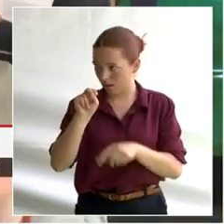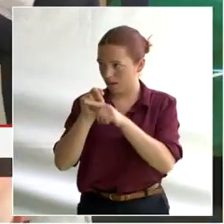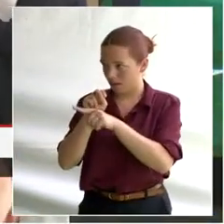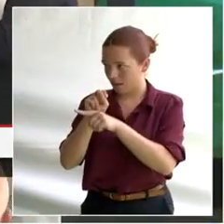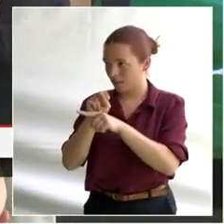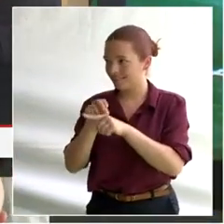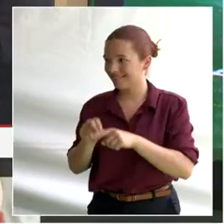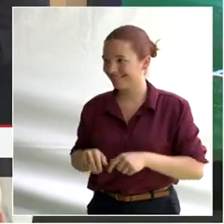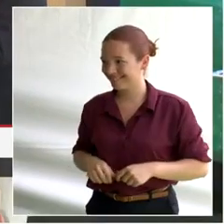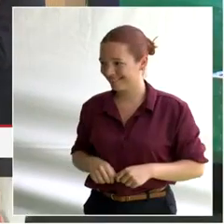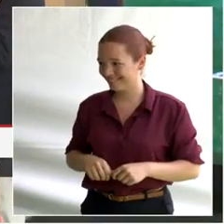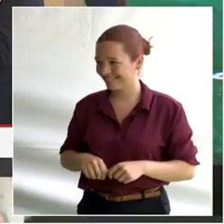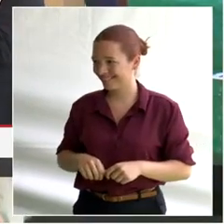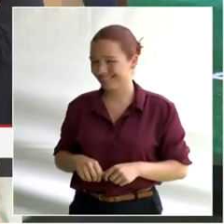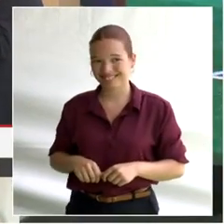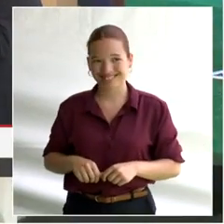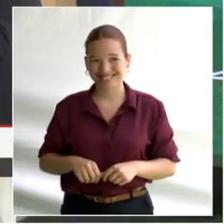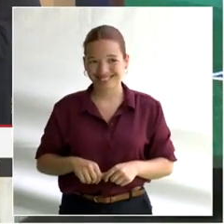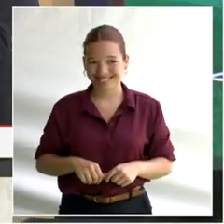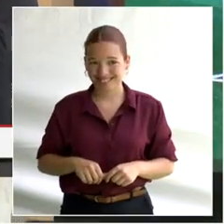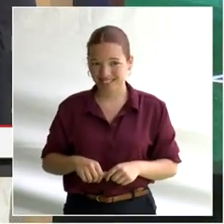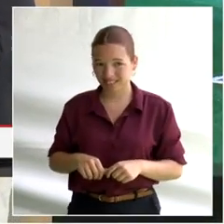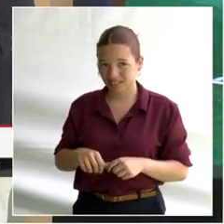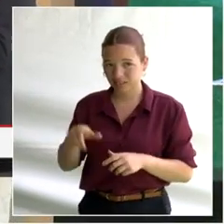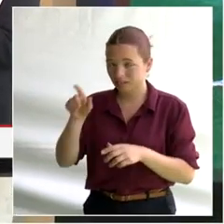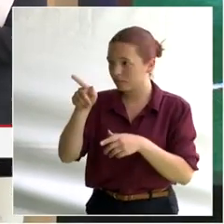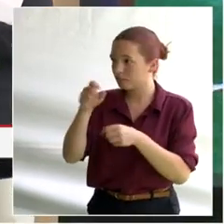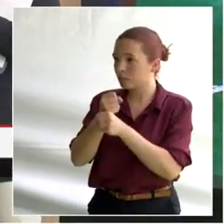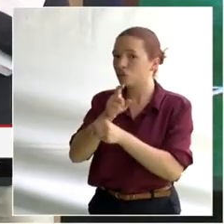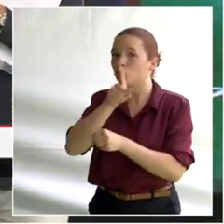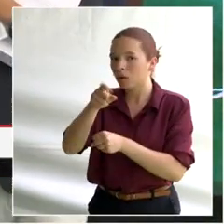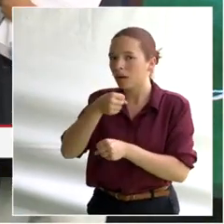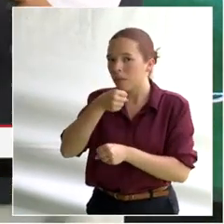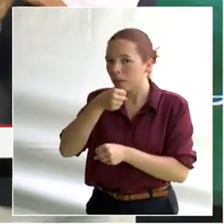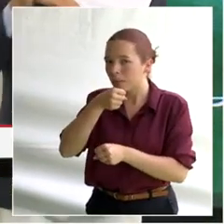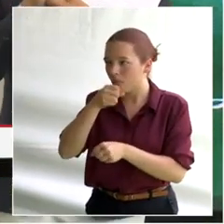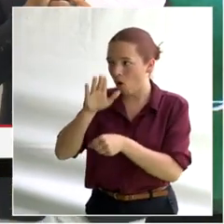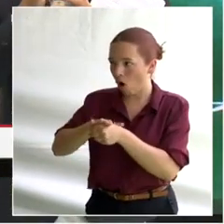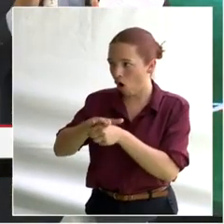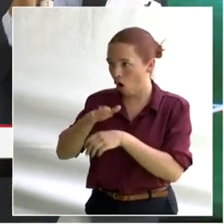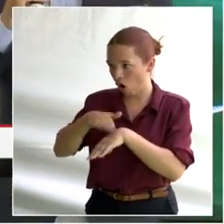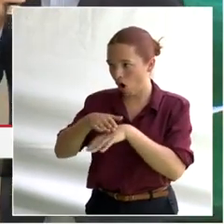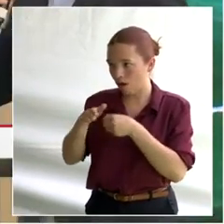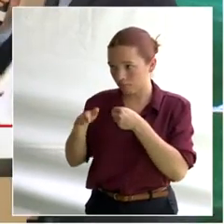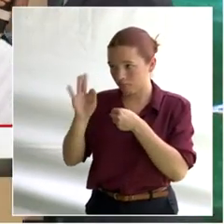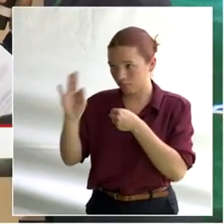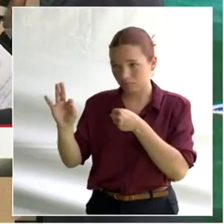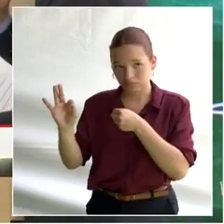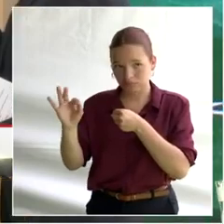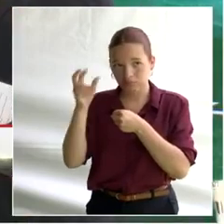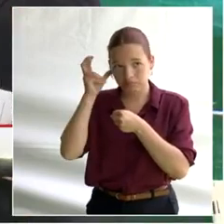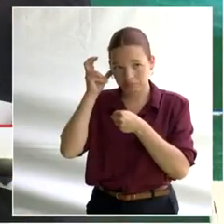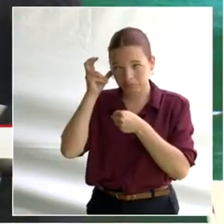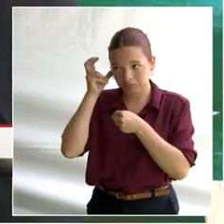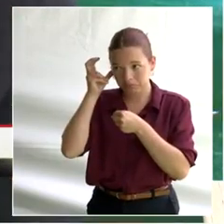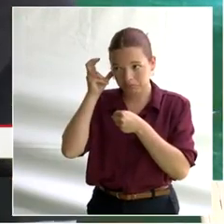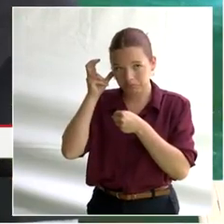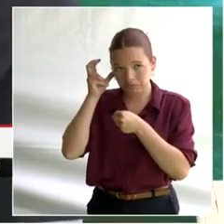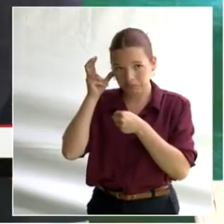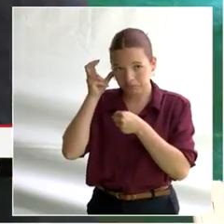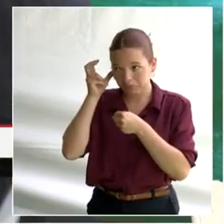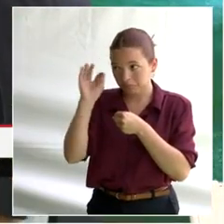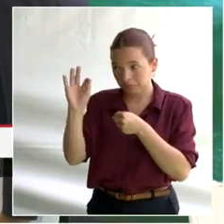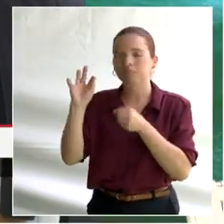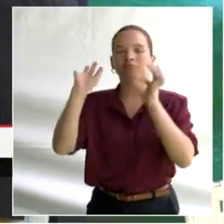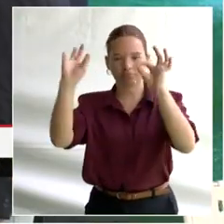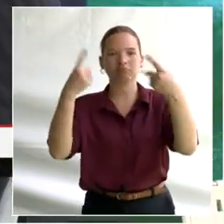Okay, let me make sure that that is on for you, and it should be on. Let's see if we can get it. Thank you very much. Are we working? Yeah, there we go. Hey, welcome